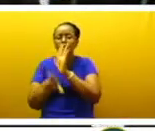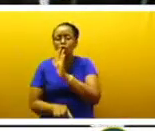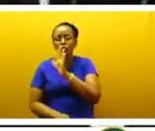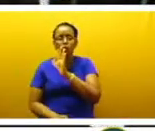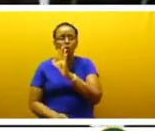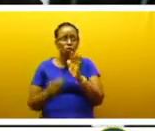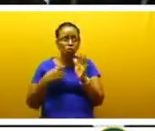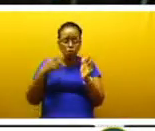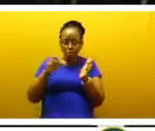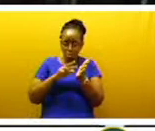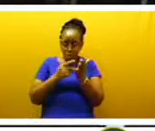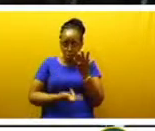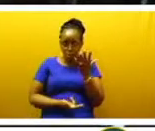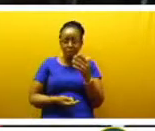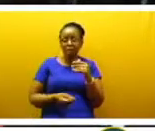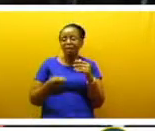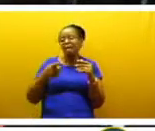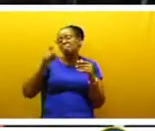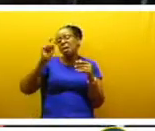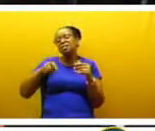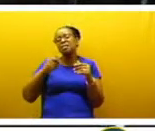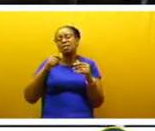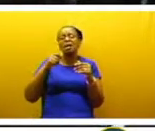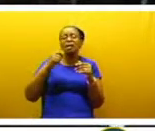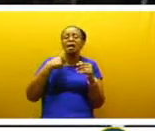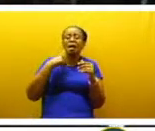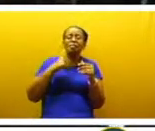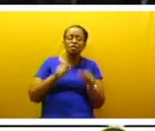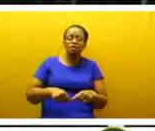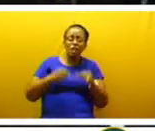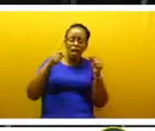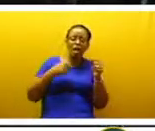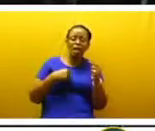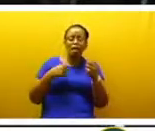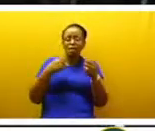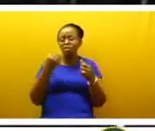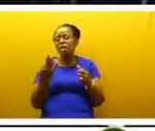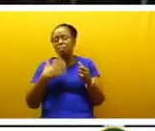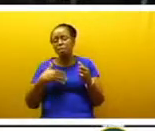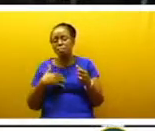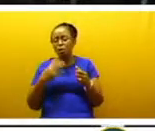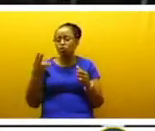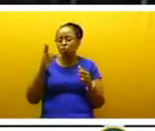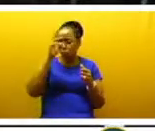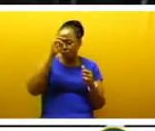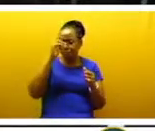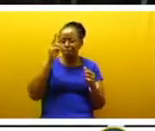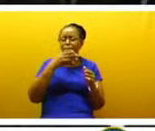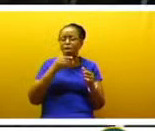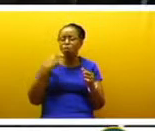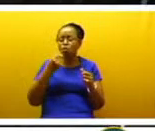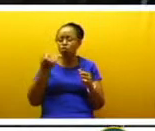chair and 3 people and 2 policemen clearing the chaos.